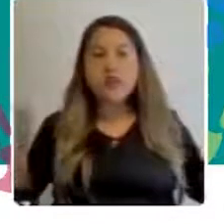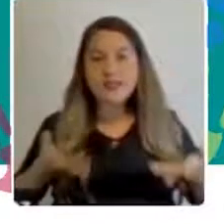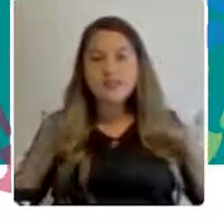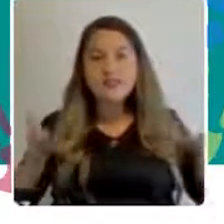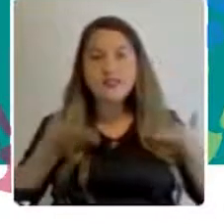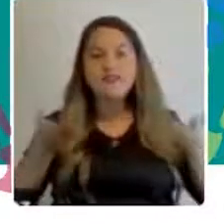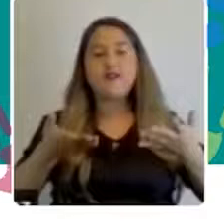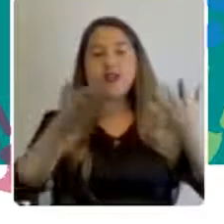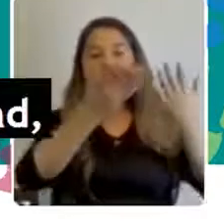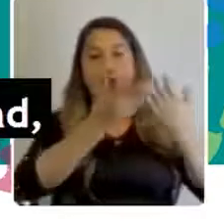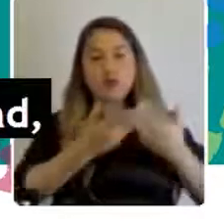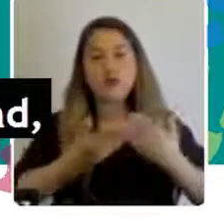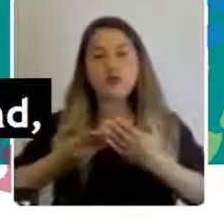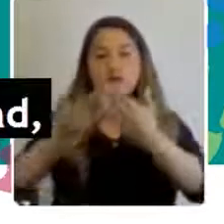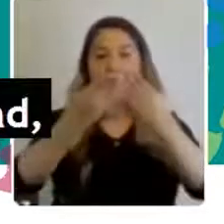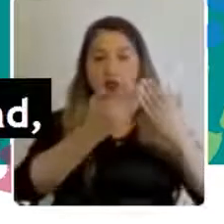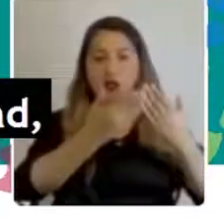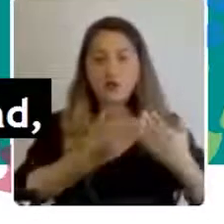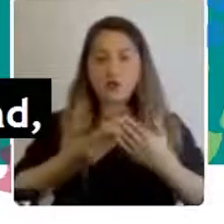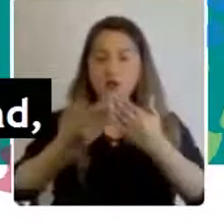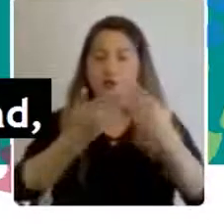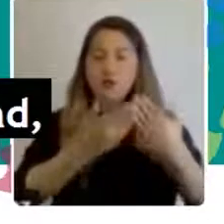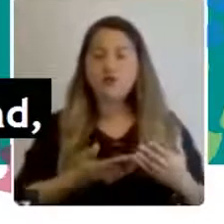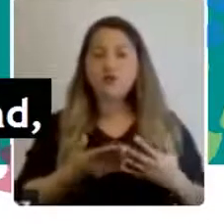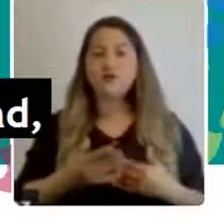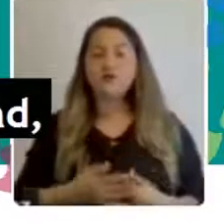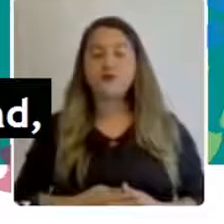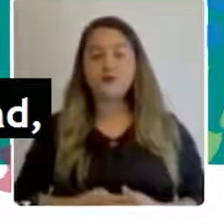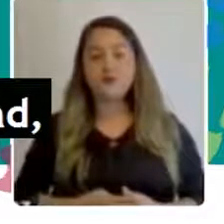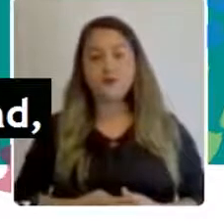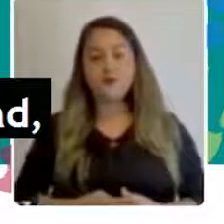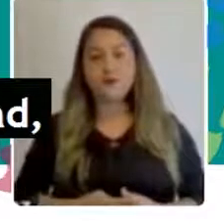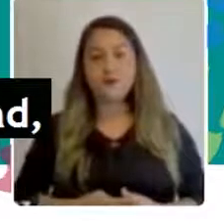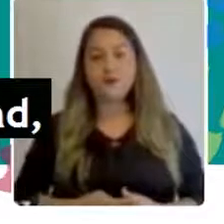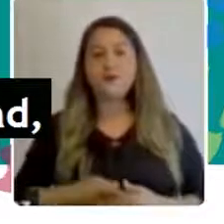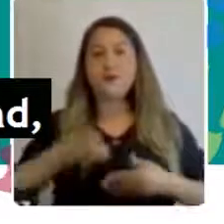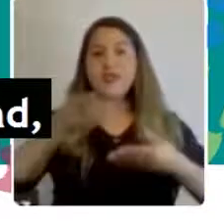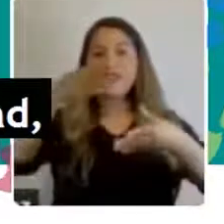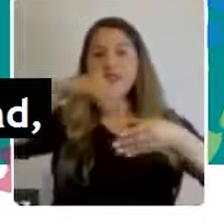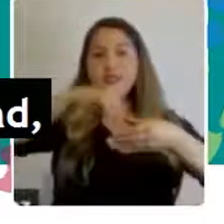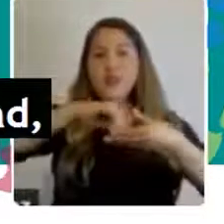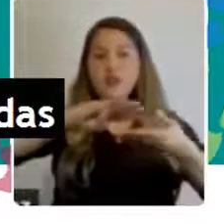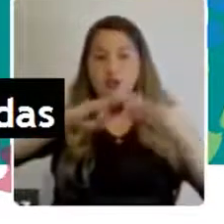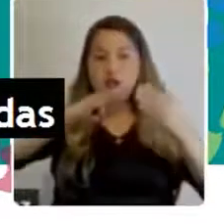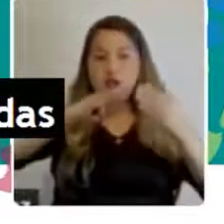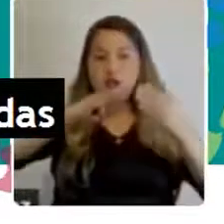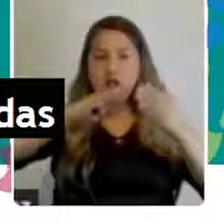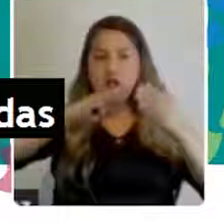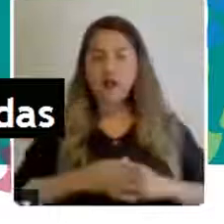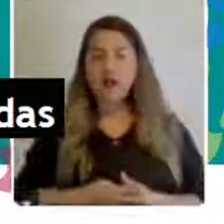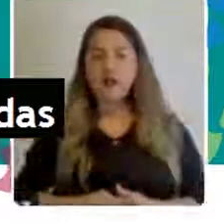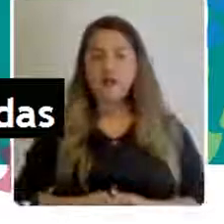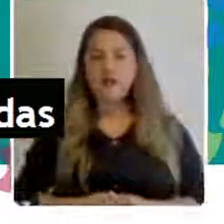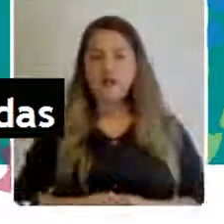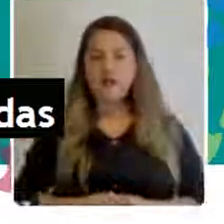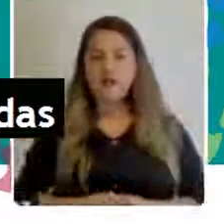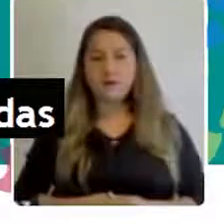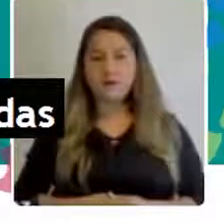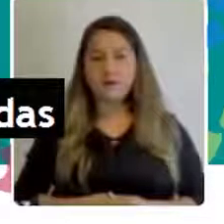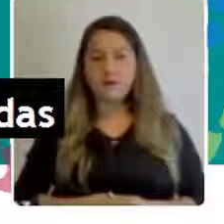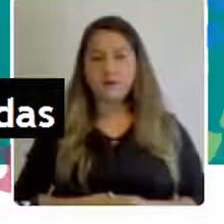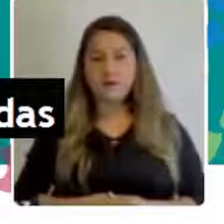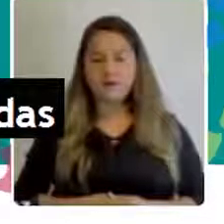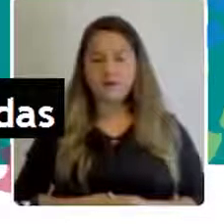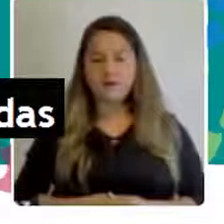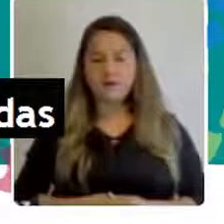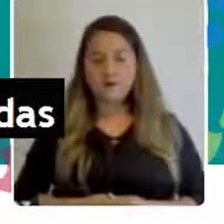of the researchers in the community, whether they be academic researchers or research studies